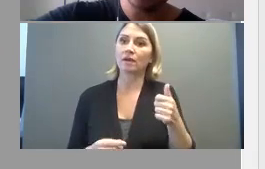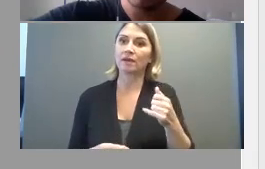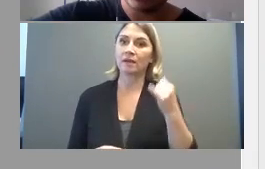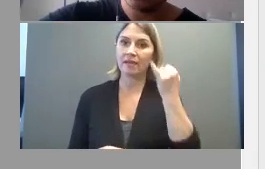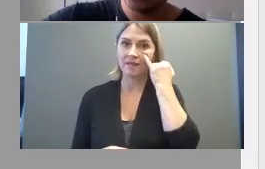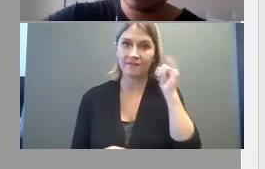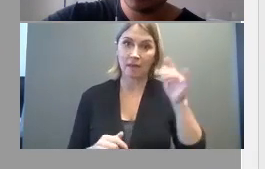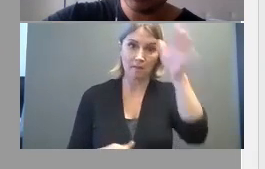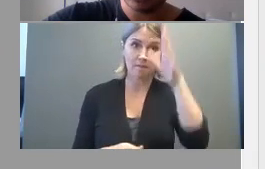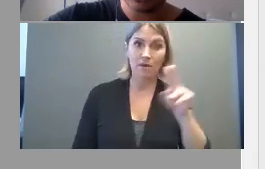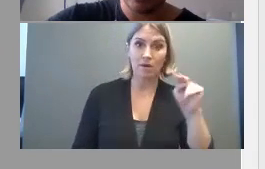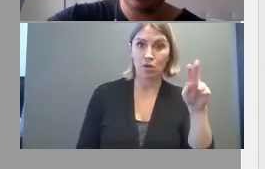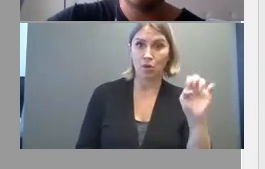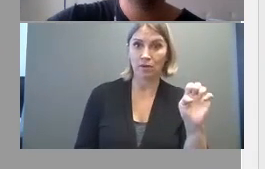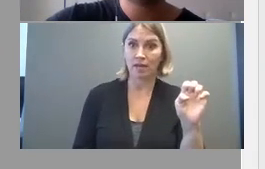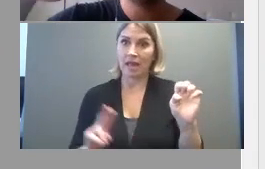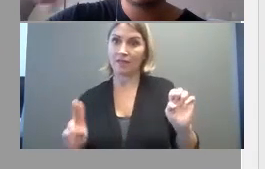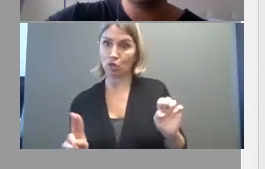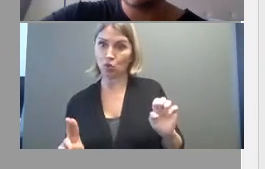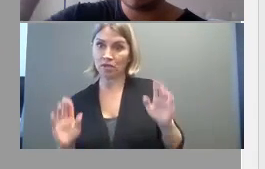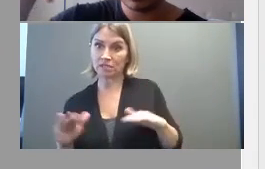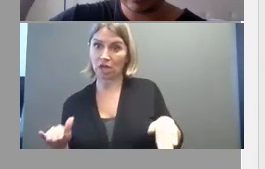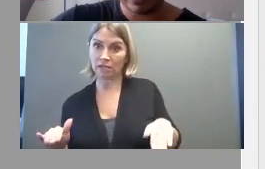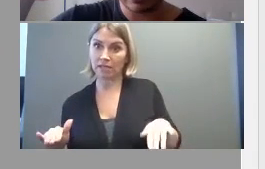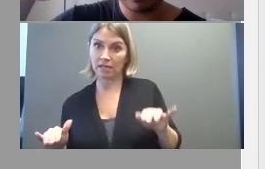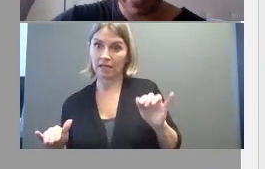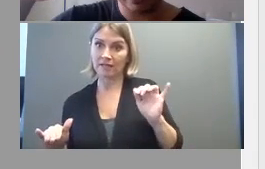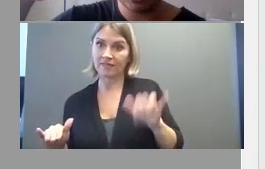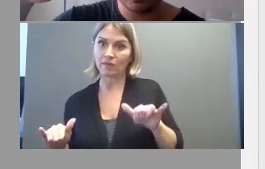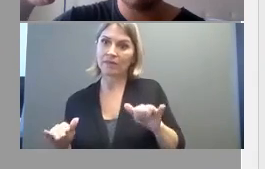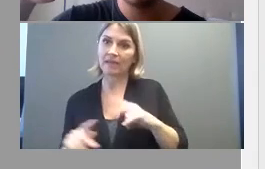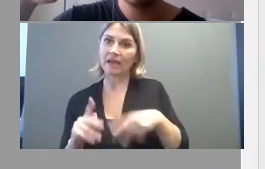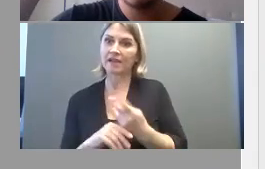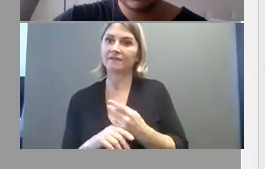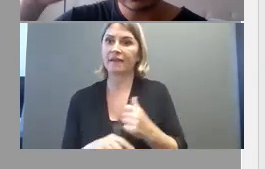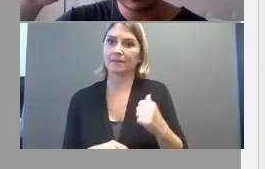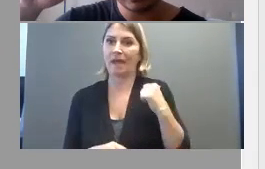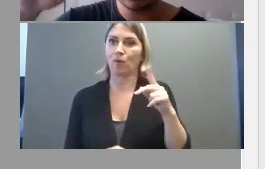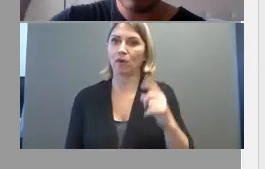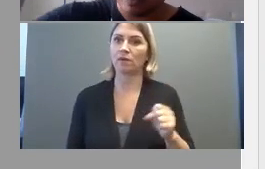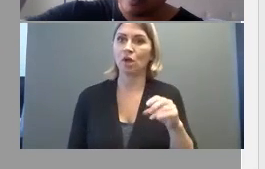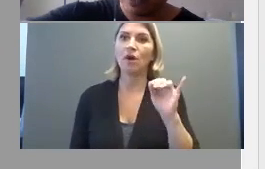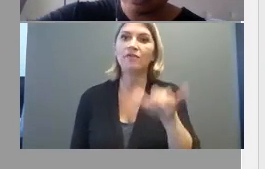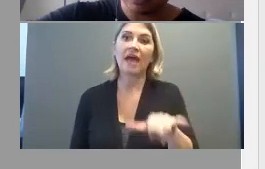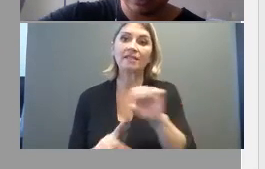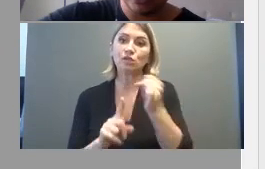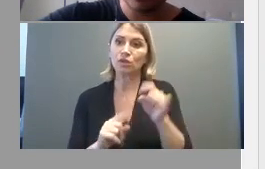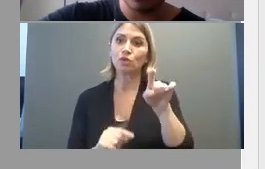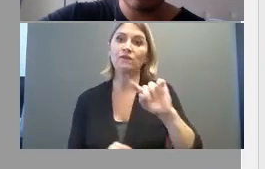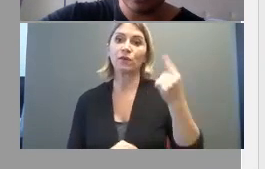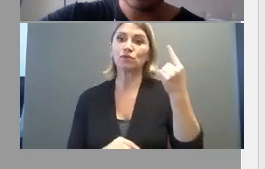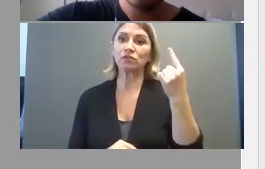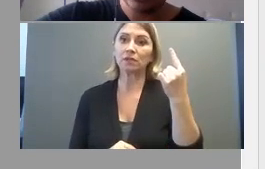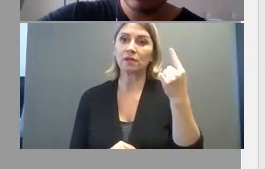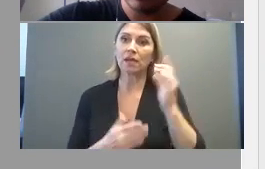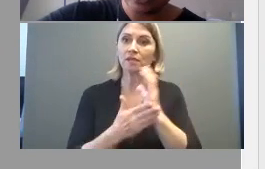parent node and U would be the child node. In that scenario, it would be sort of like a back edge, right? So in that scenario, we would first